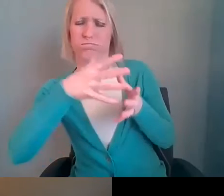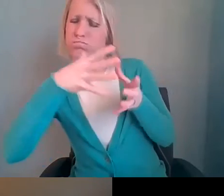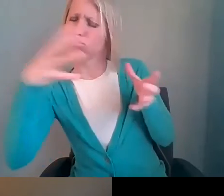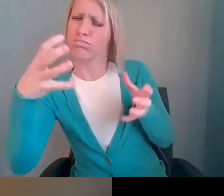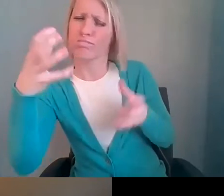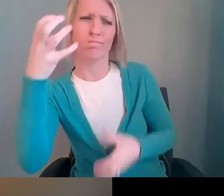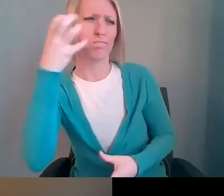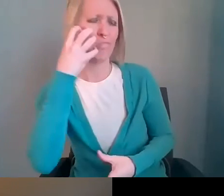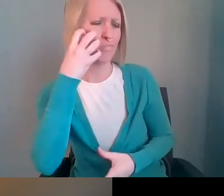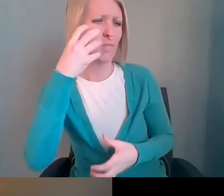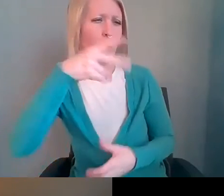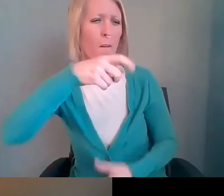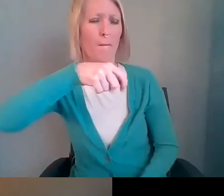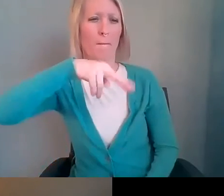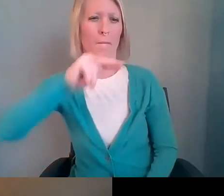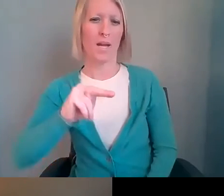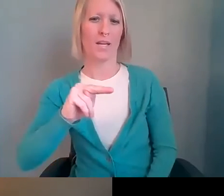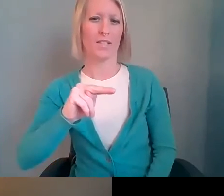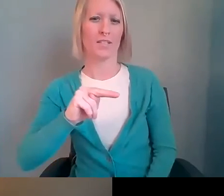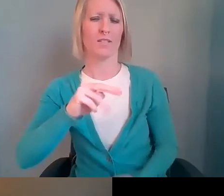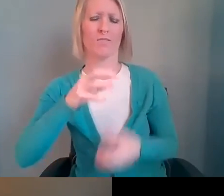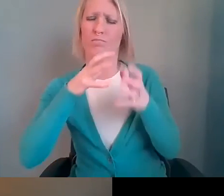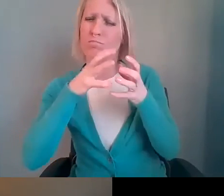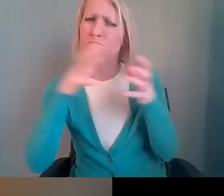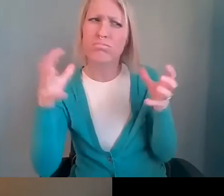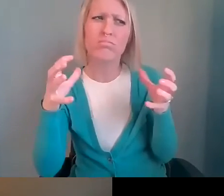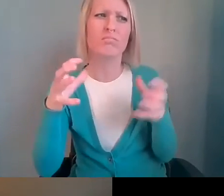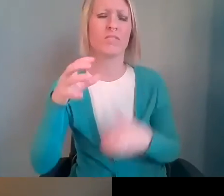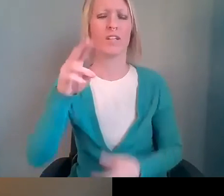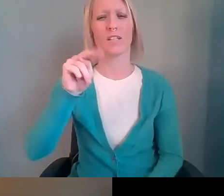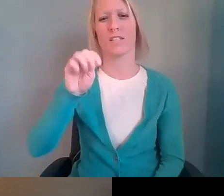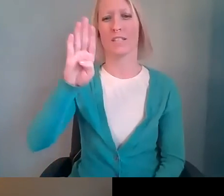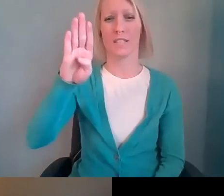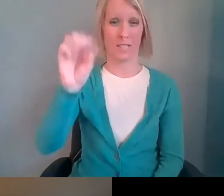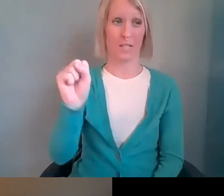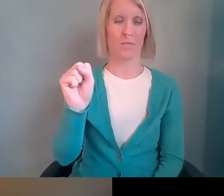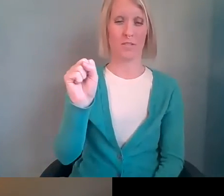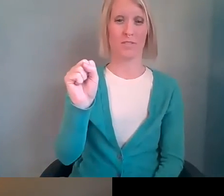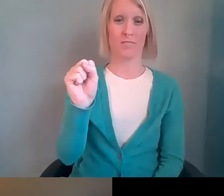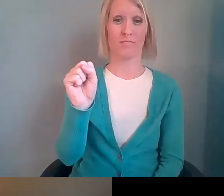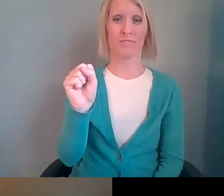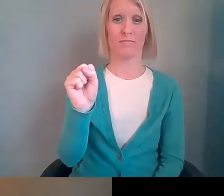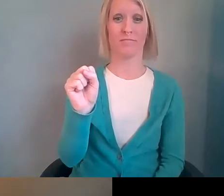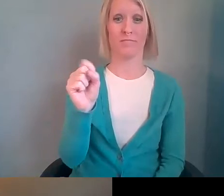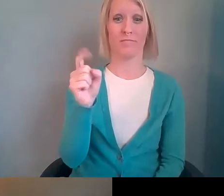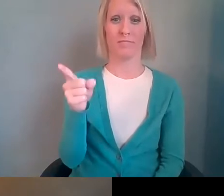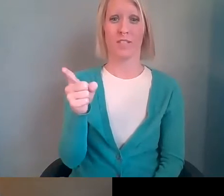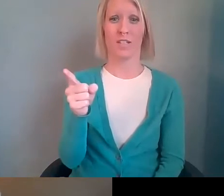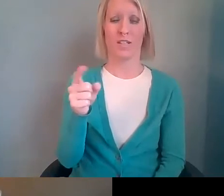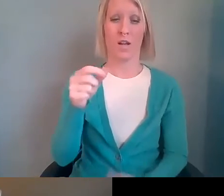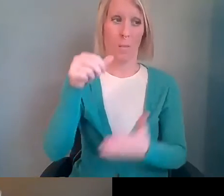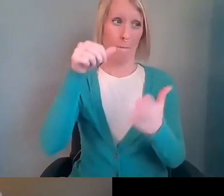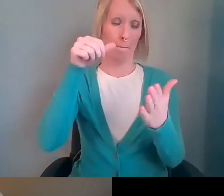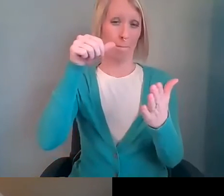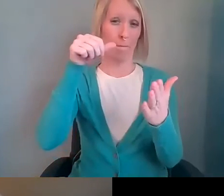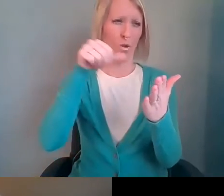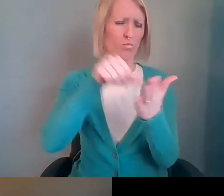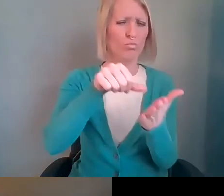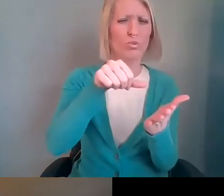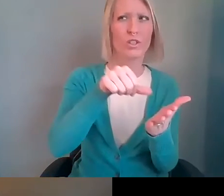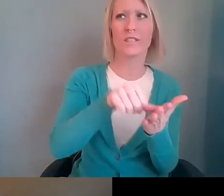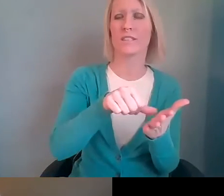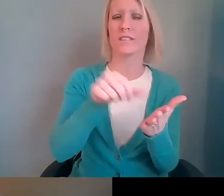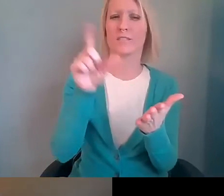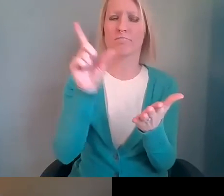big nibs. And he prints, and he has really wide lines that he writes with.